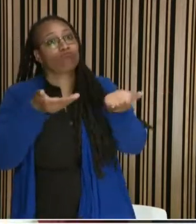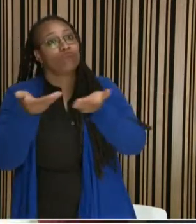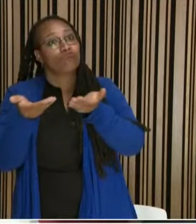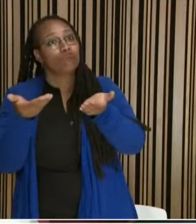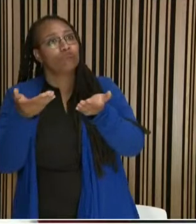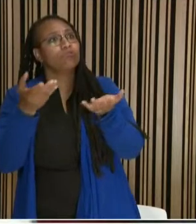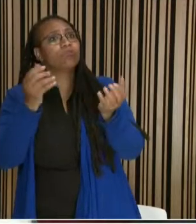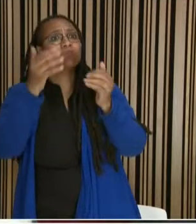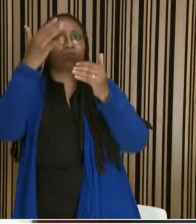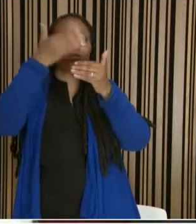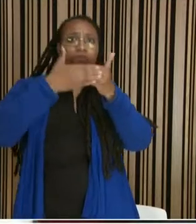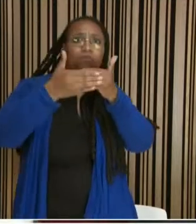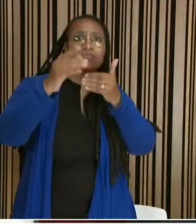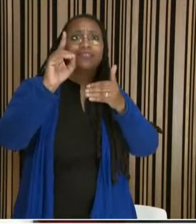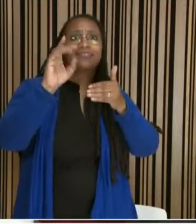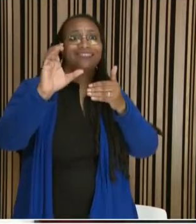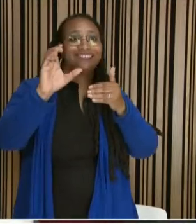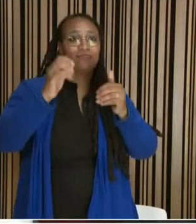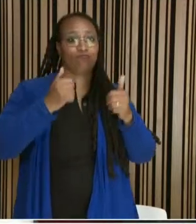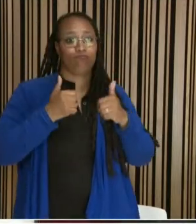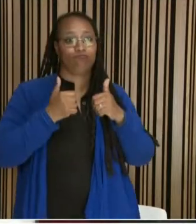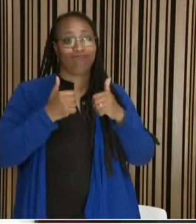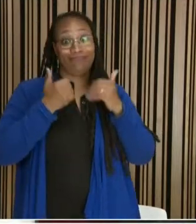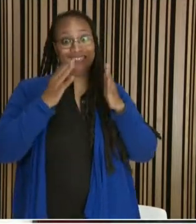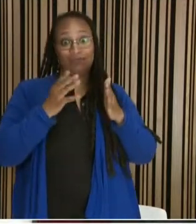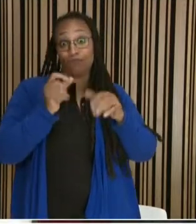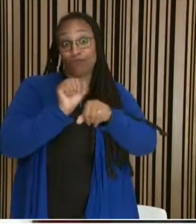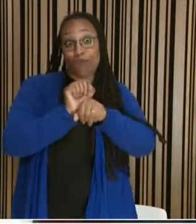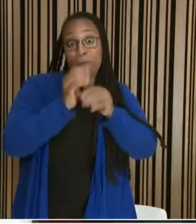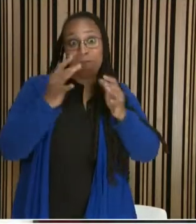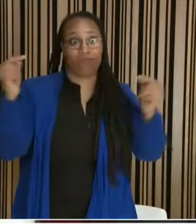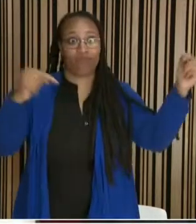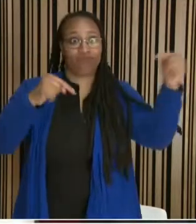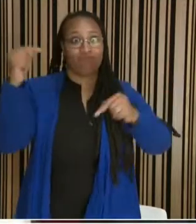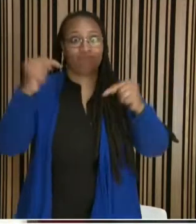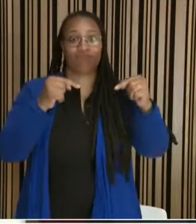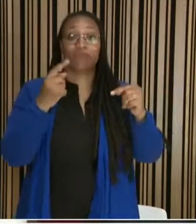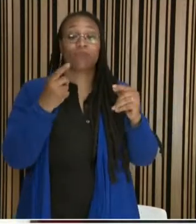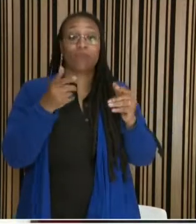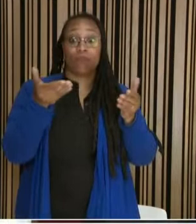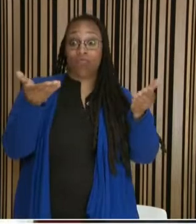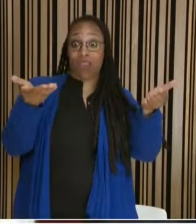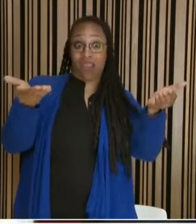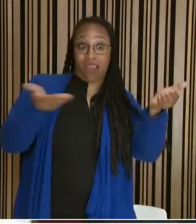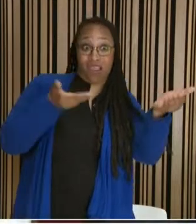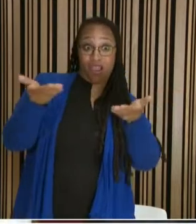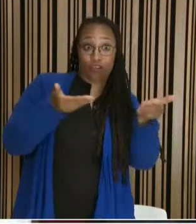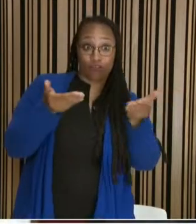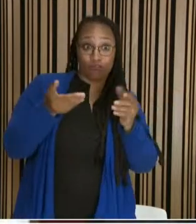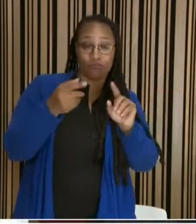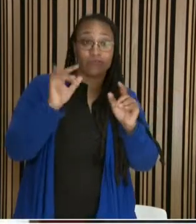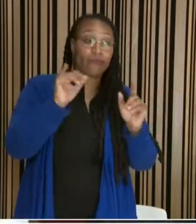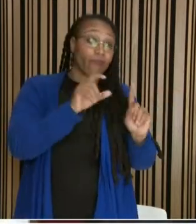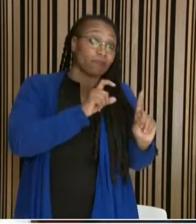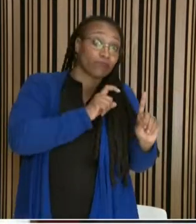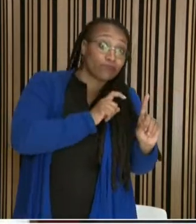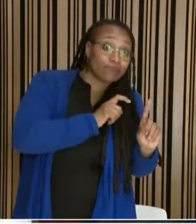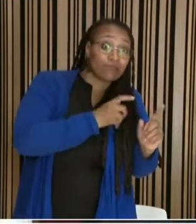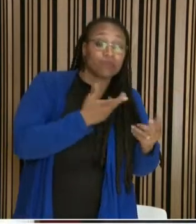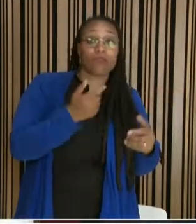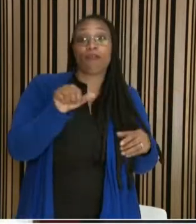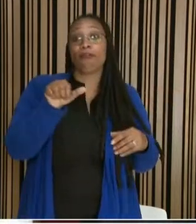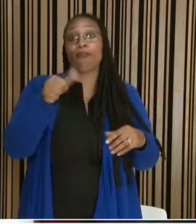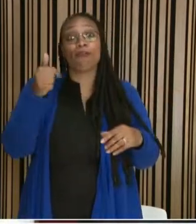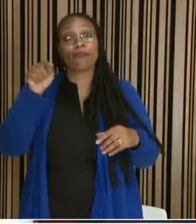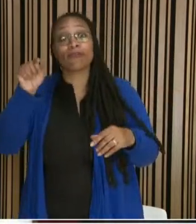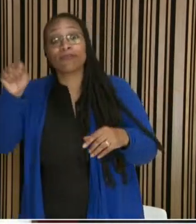realistic projection of what we can bring into the door and have ultimately these officers on the streets of the District of Columbia.